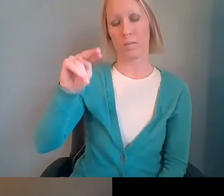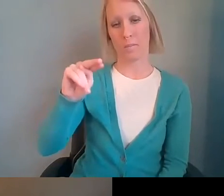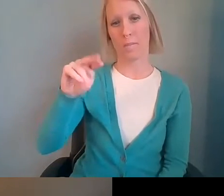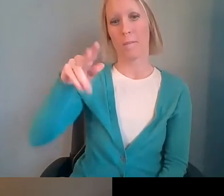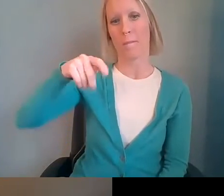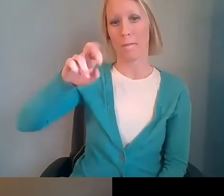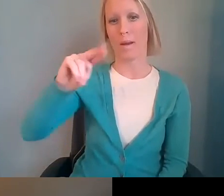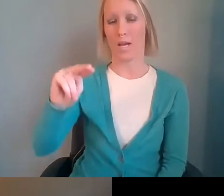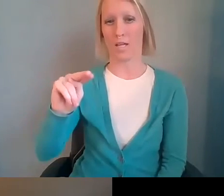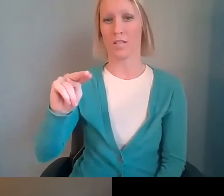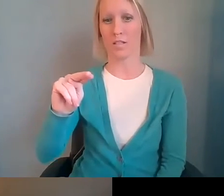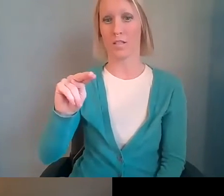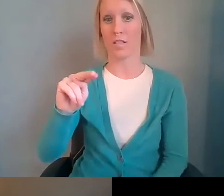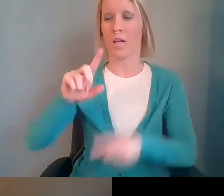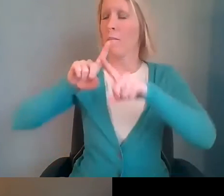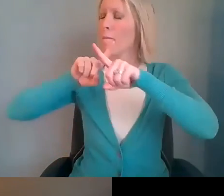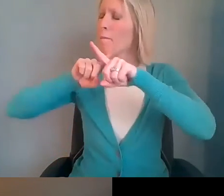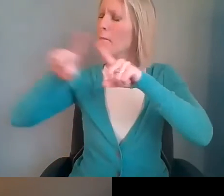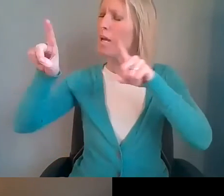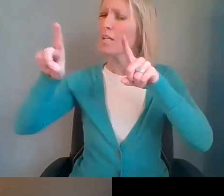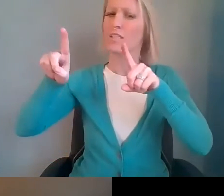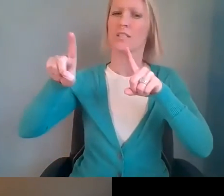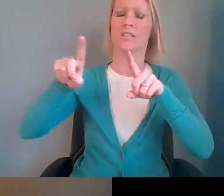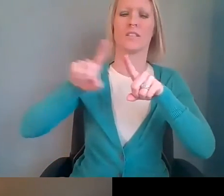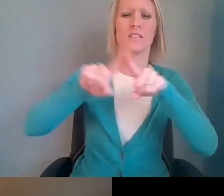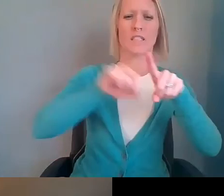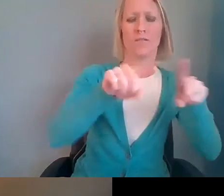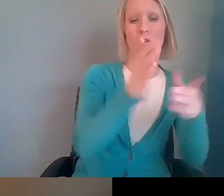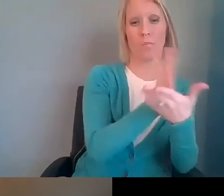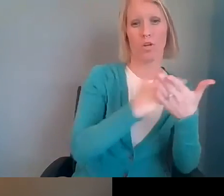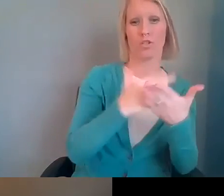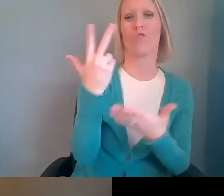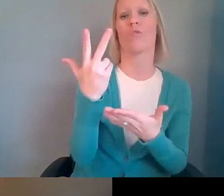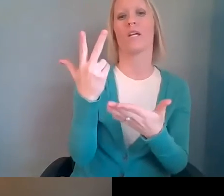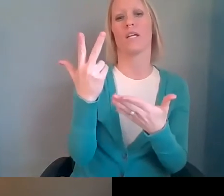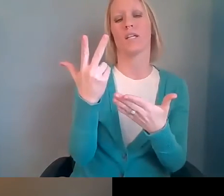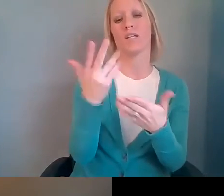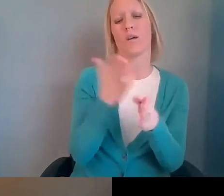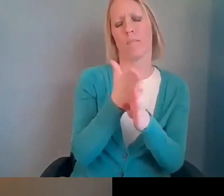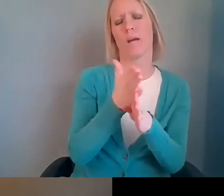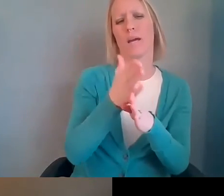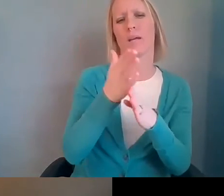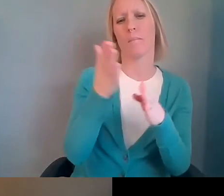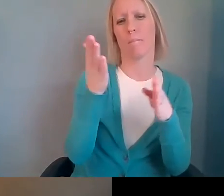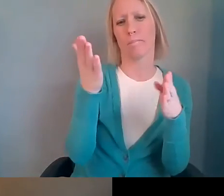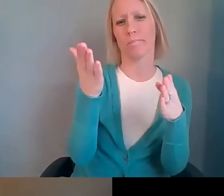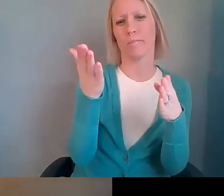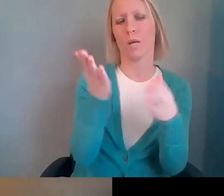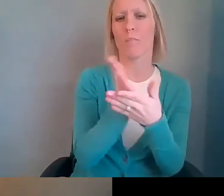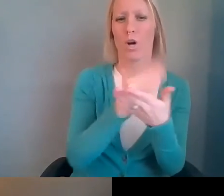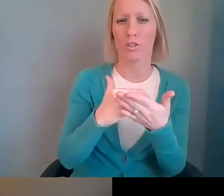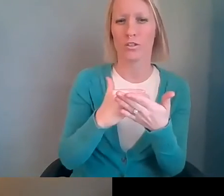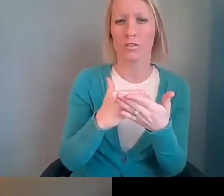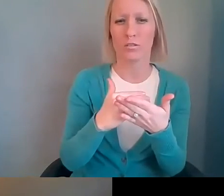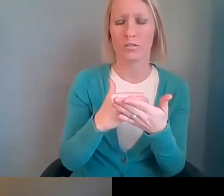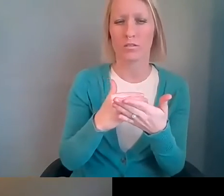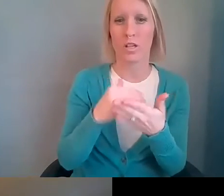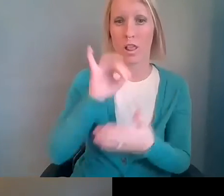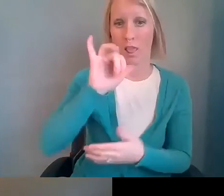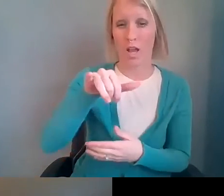There is it's got three main parts to it. This part in here is where the ink stays. Can you see